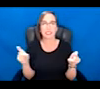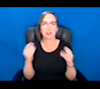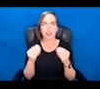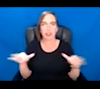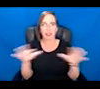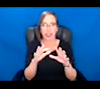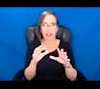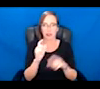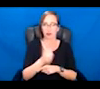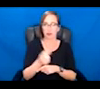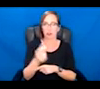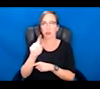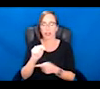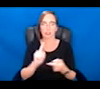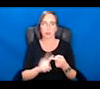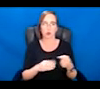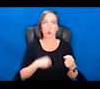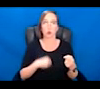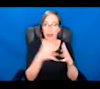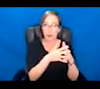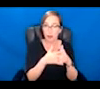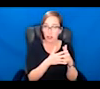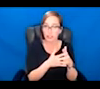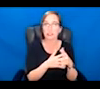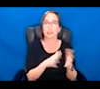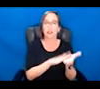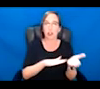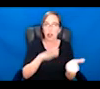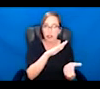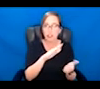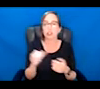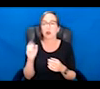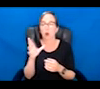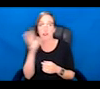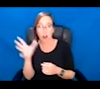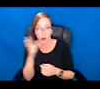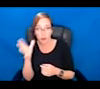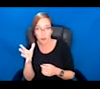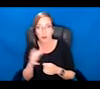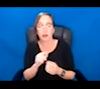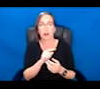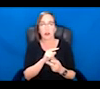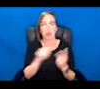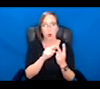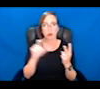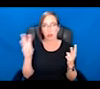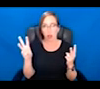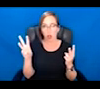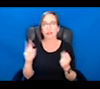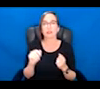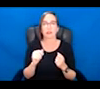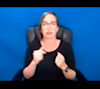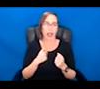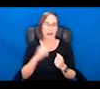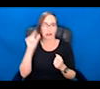white Americans for colleges and for those who were seeking land to farm. And these acts were also accompanied by offers of subsidies